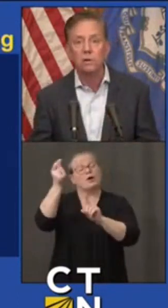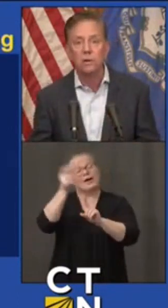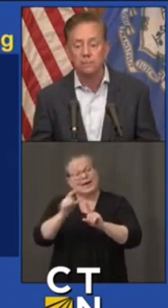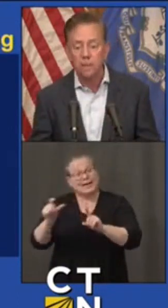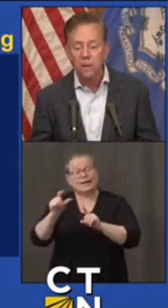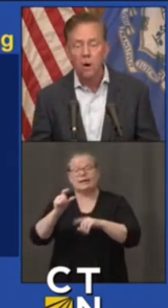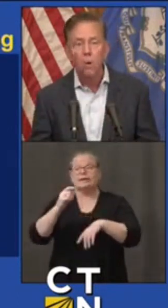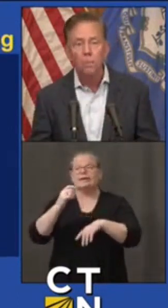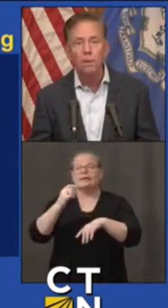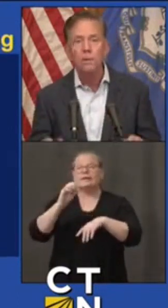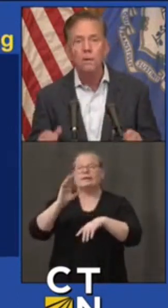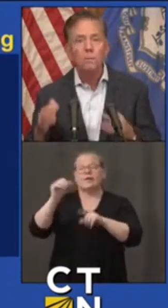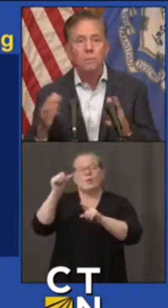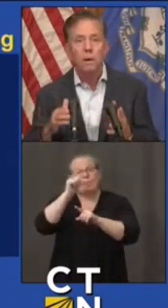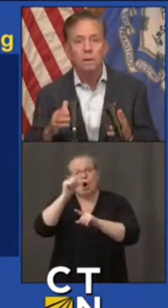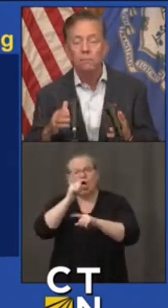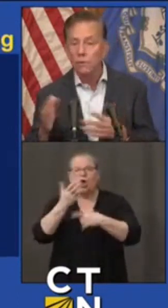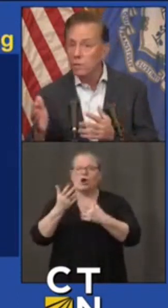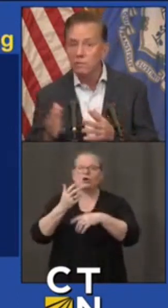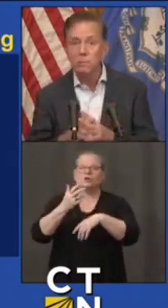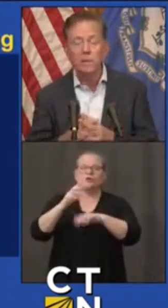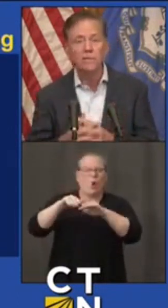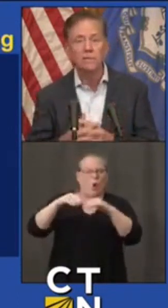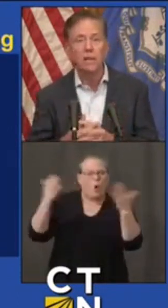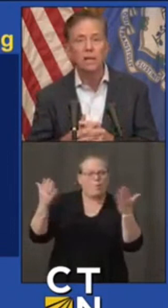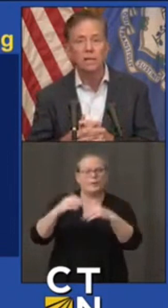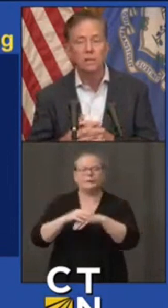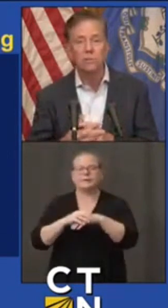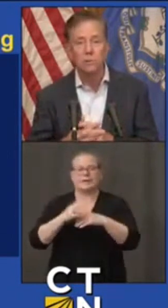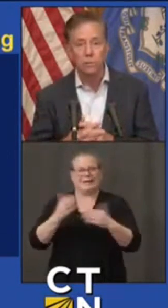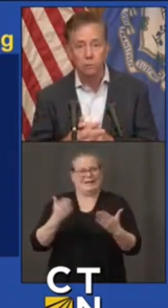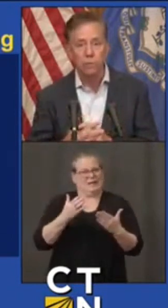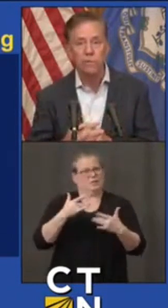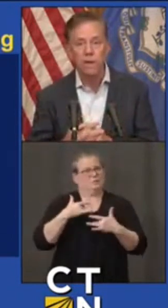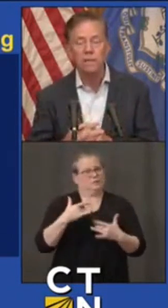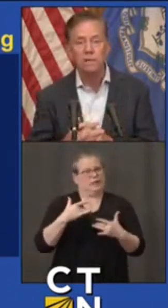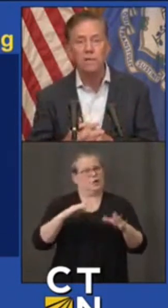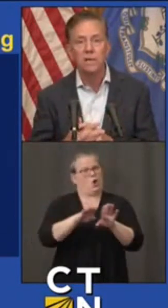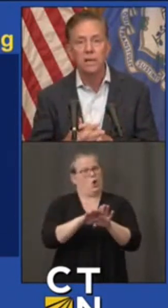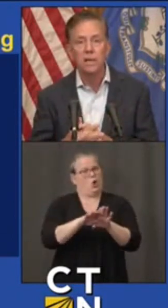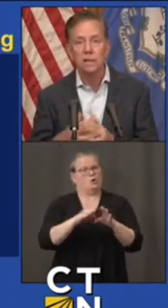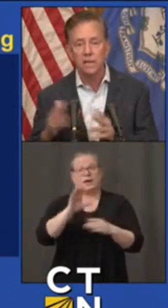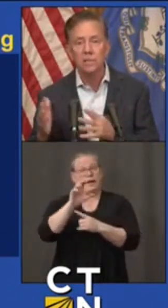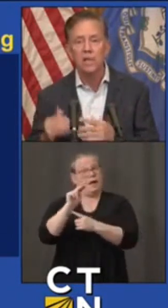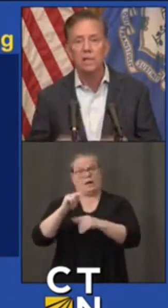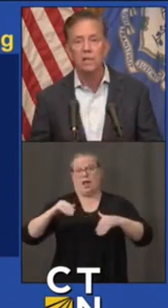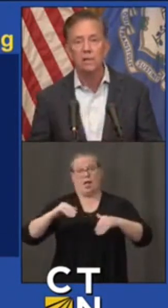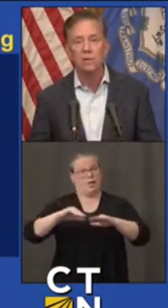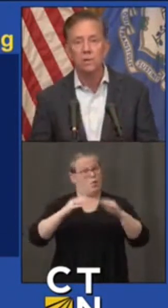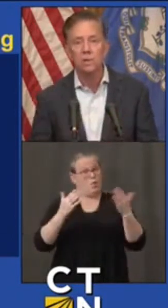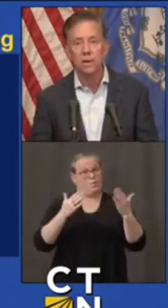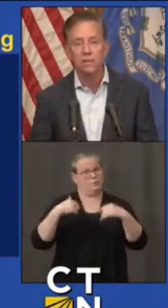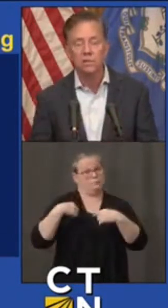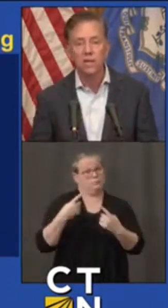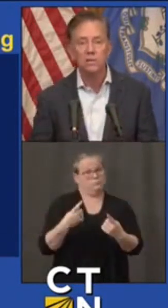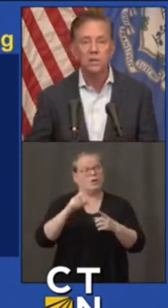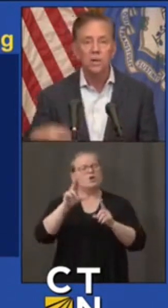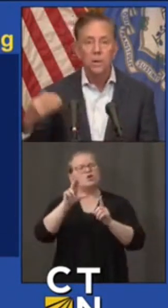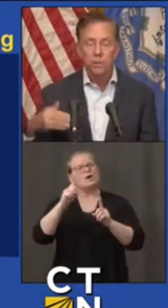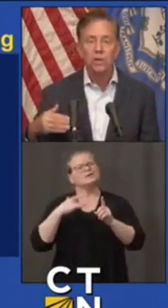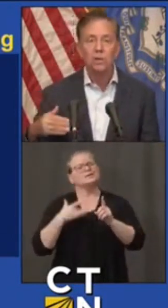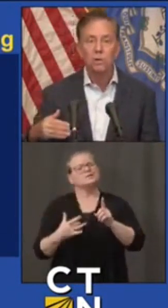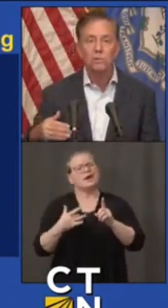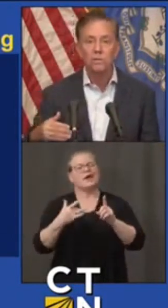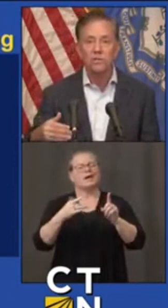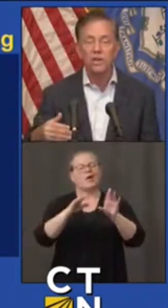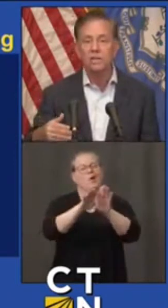or open, which we have been less likely to do, which we have not done in Connecticut, less likely to do in the United States, but